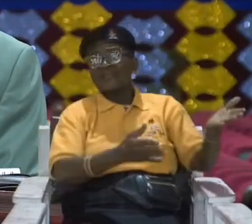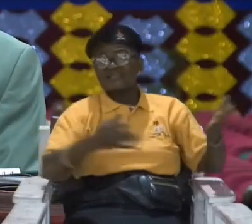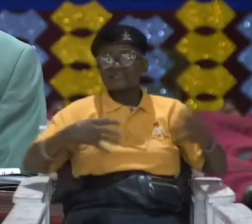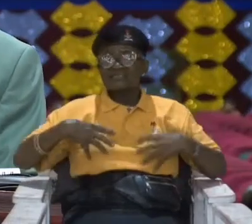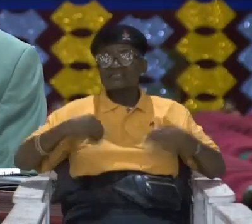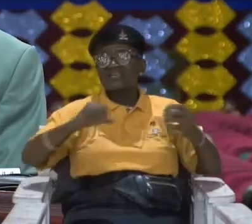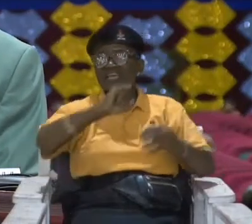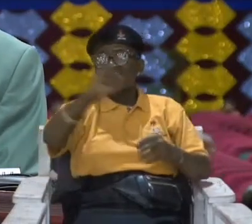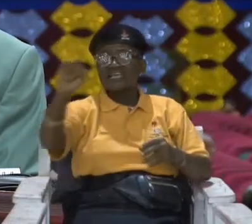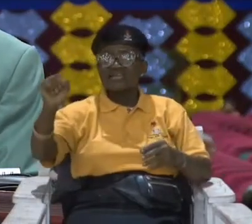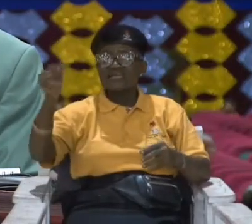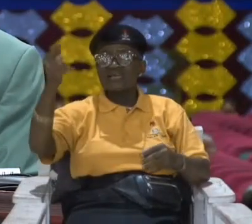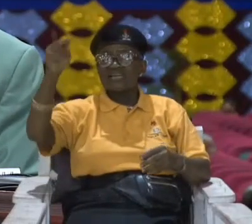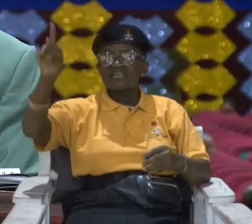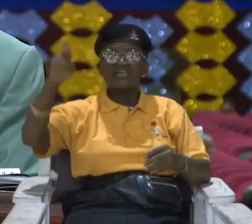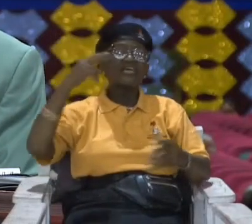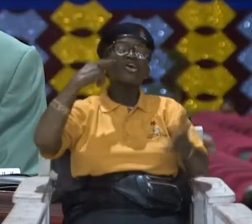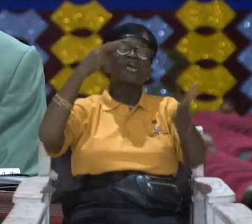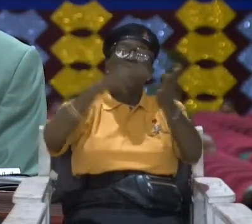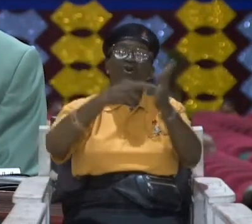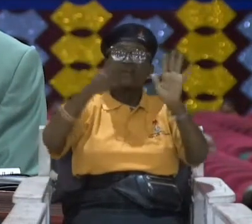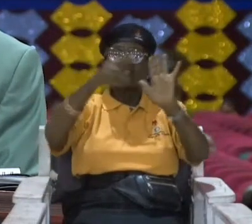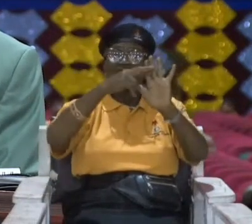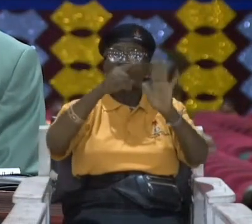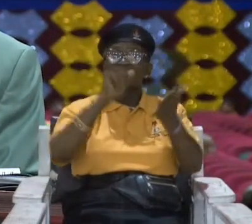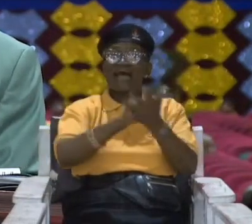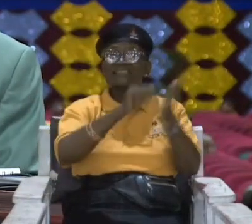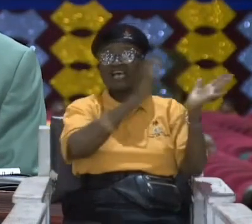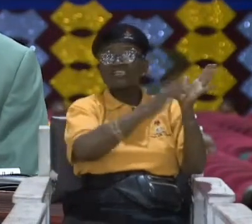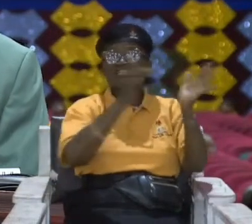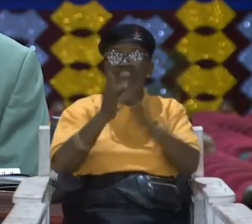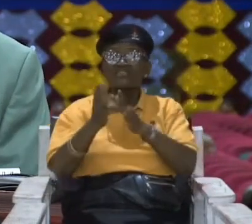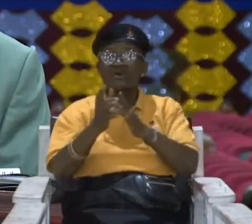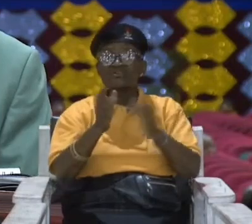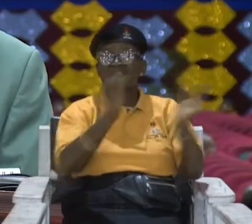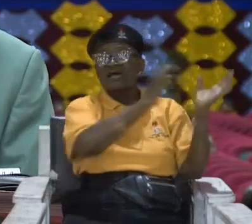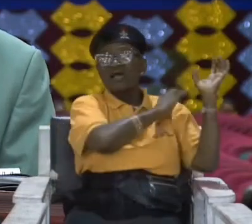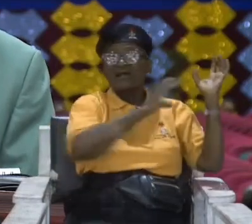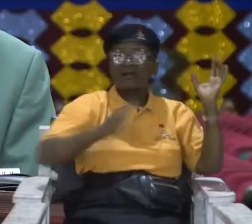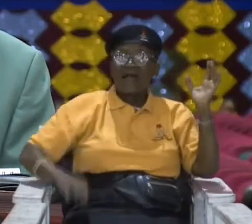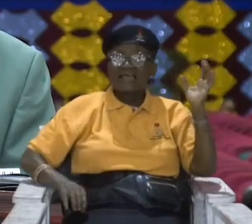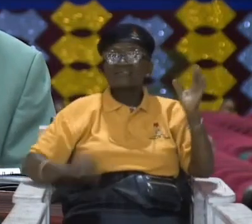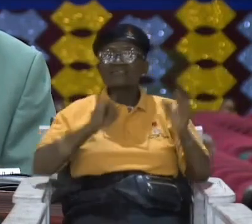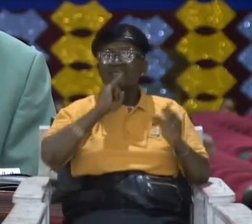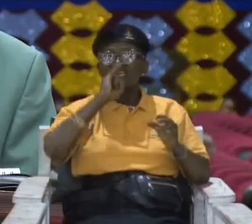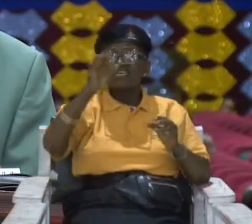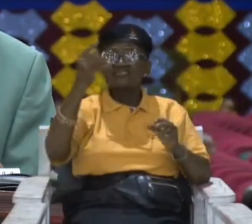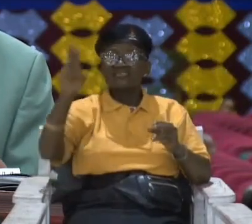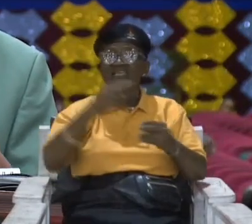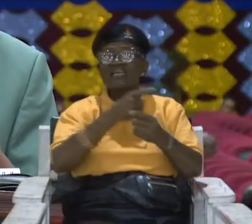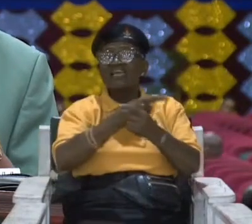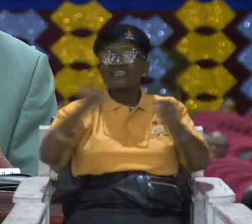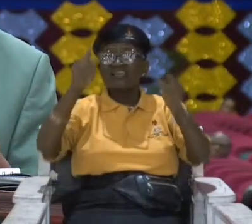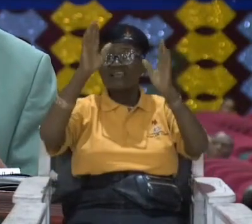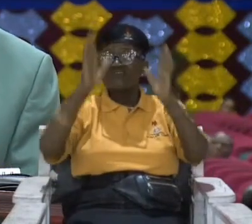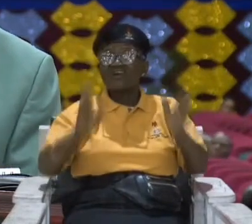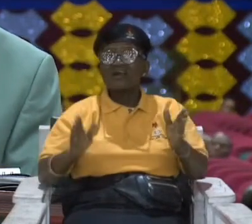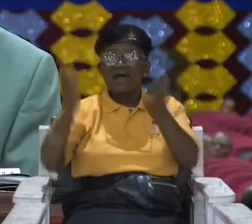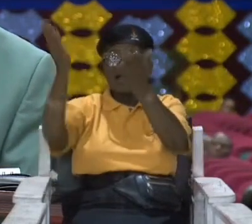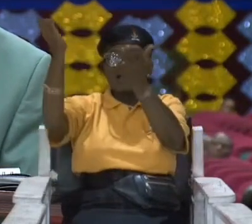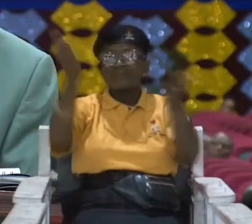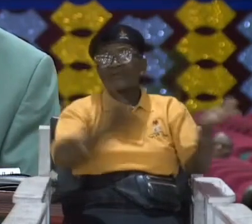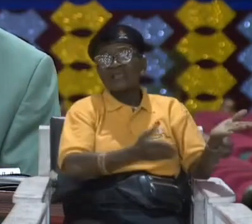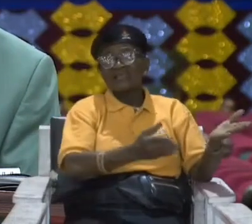A recognition that Jesus Christ is the deliverer brings